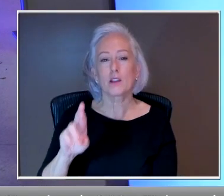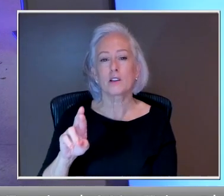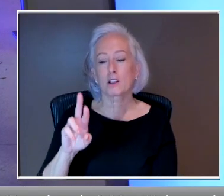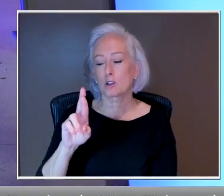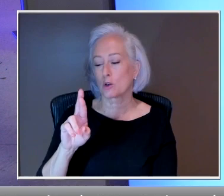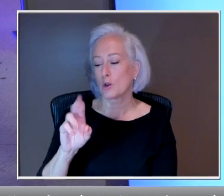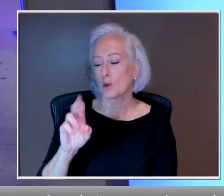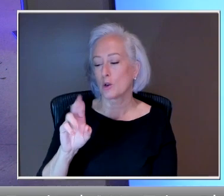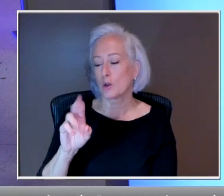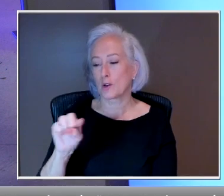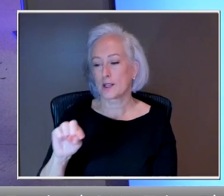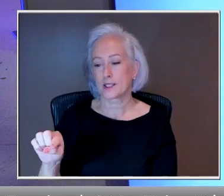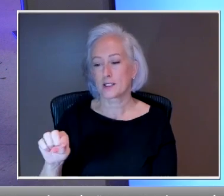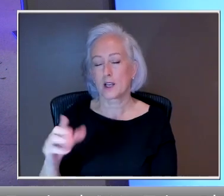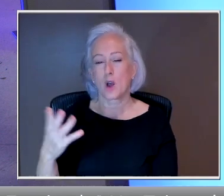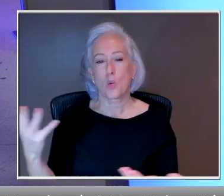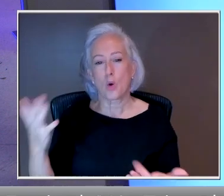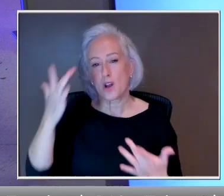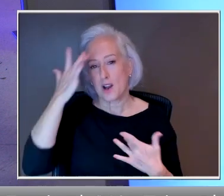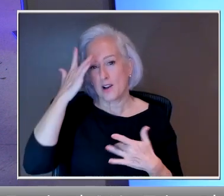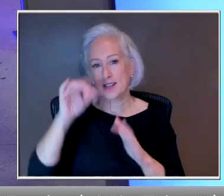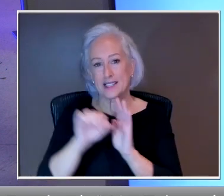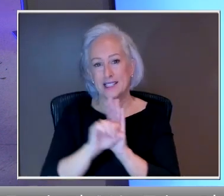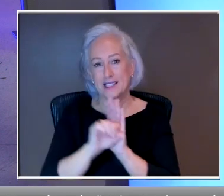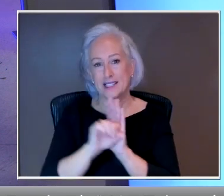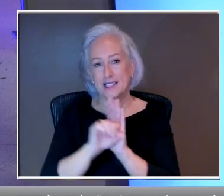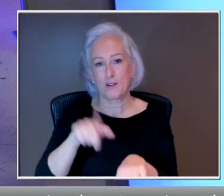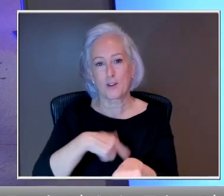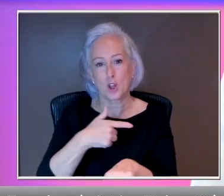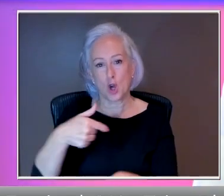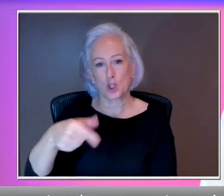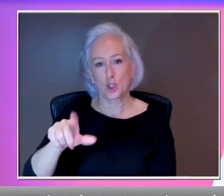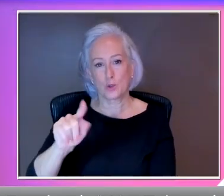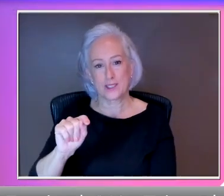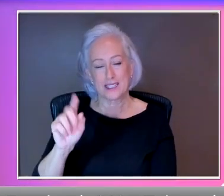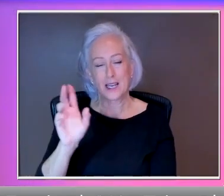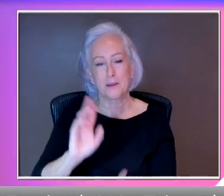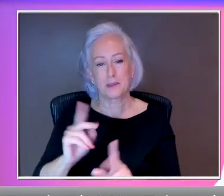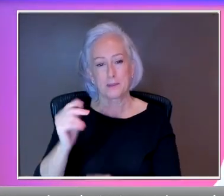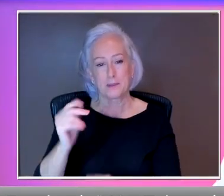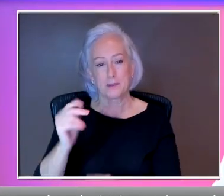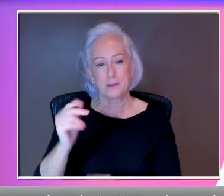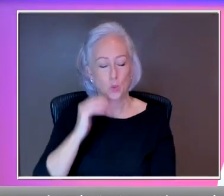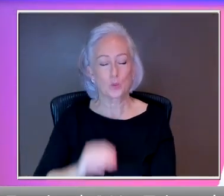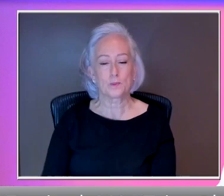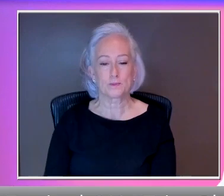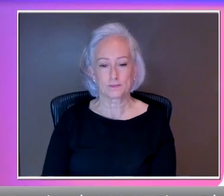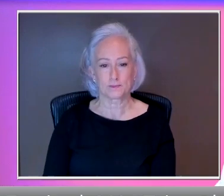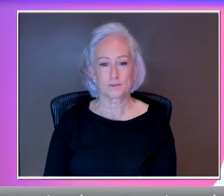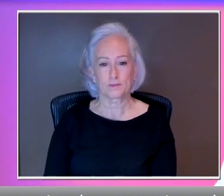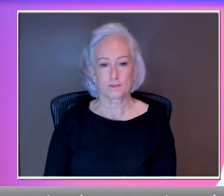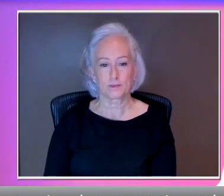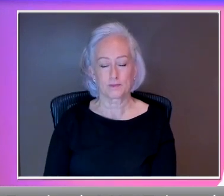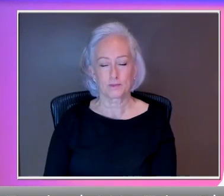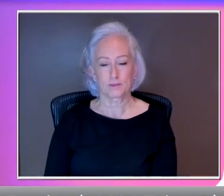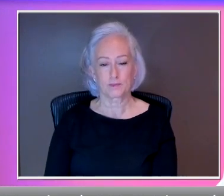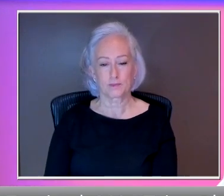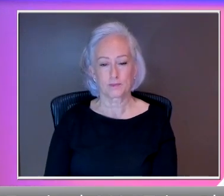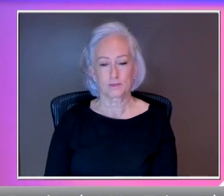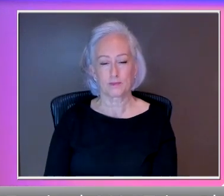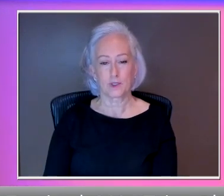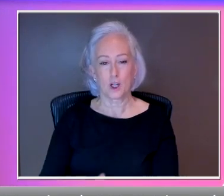long QT that people need to look out for? Very good question. So long QT